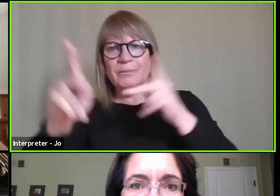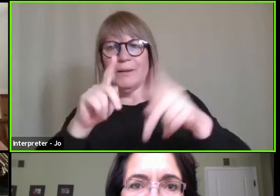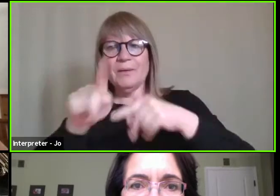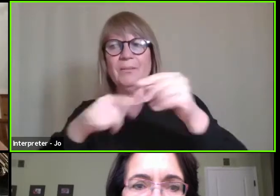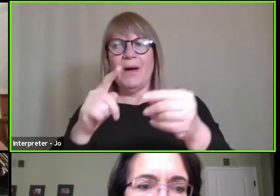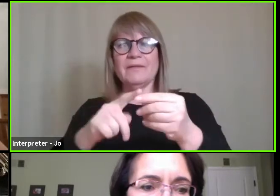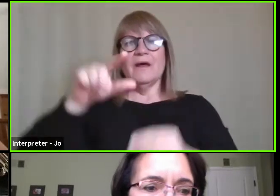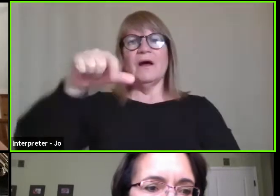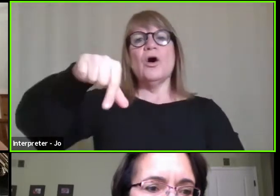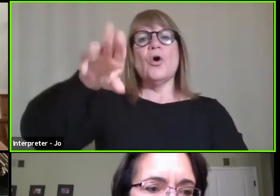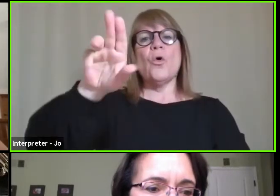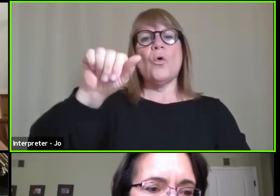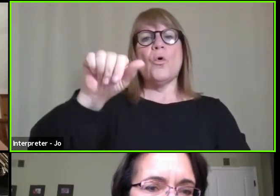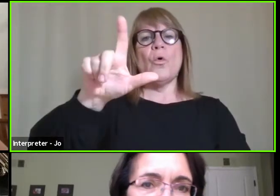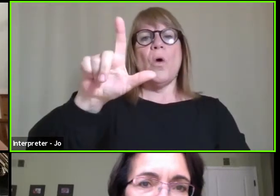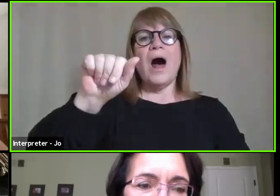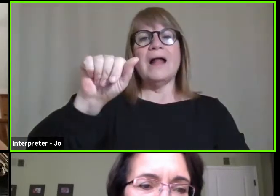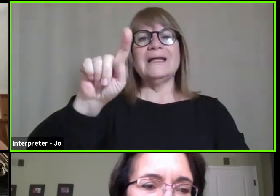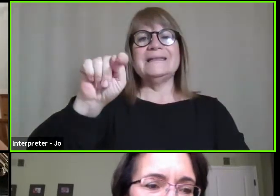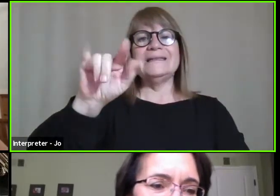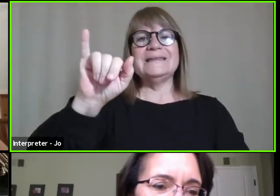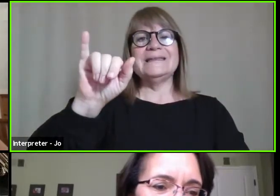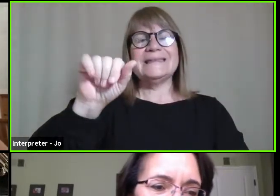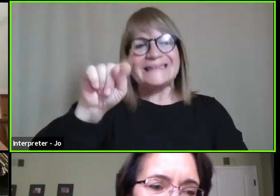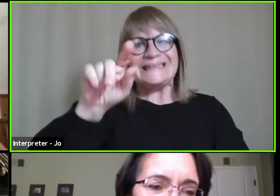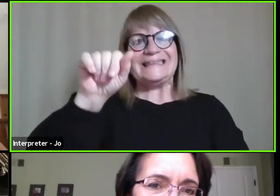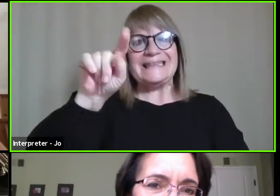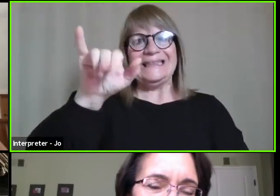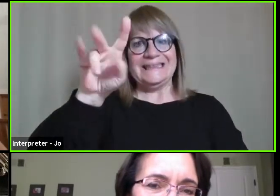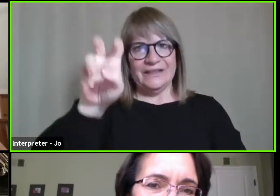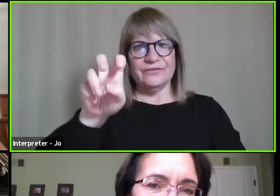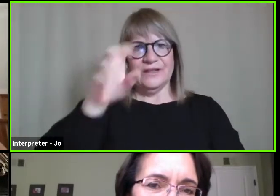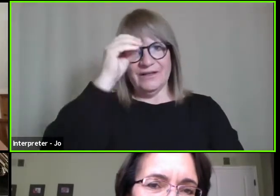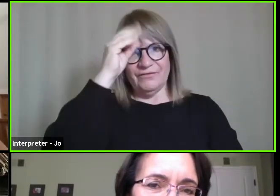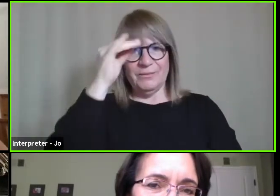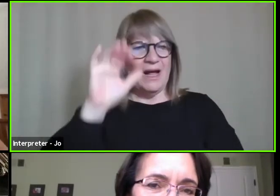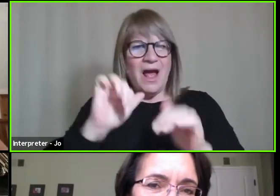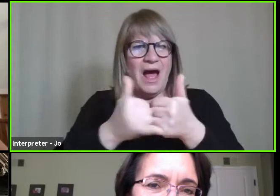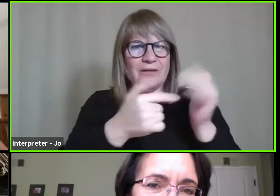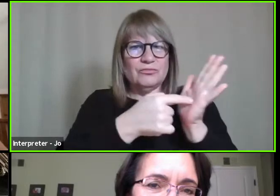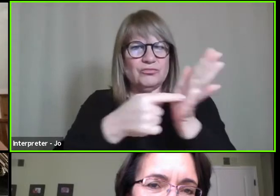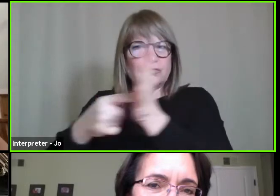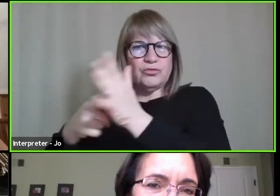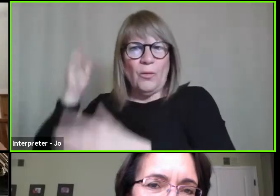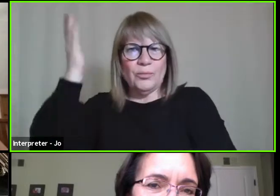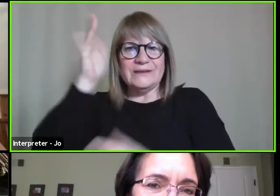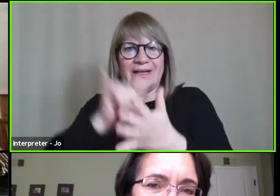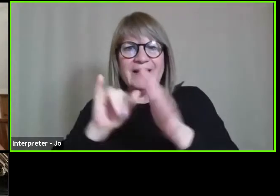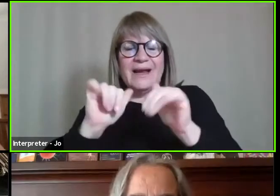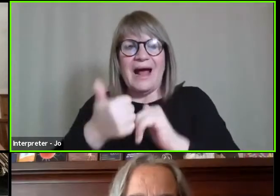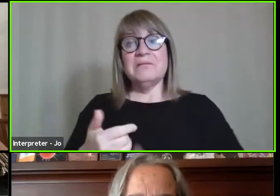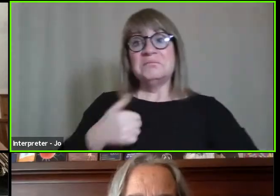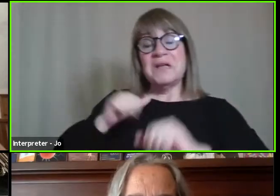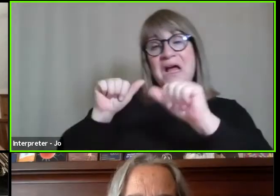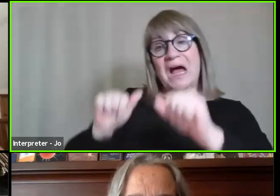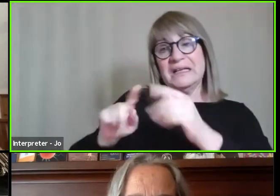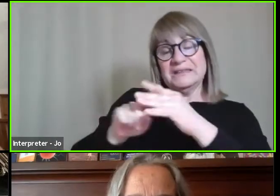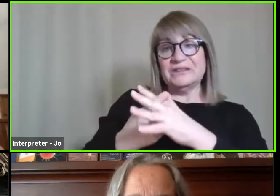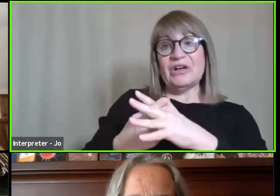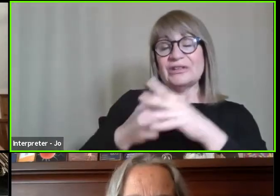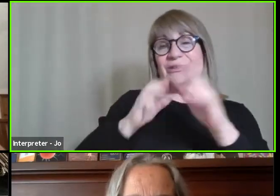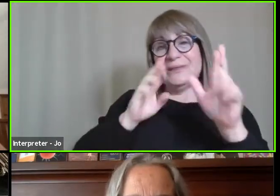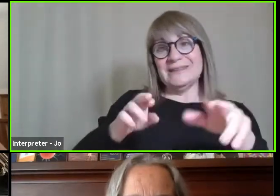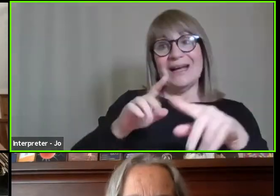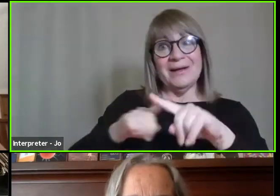qualitative anyone i i can begin to respond but i i think it's a question that we're working through